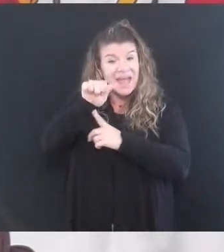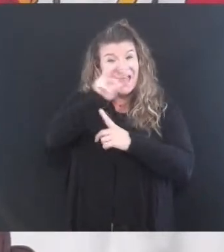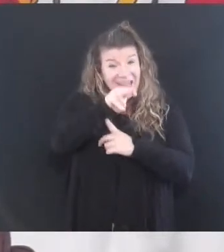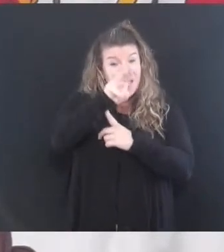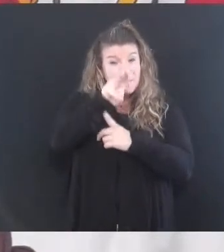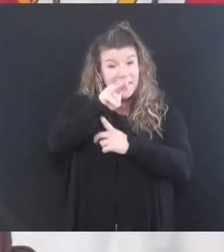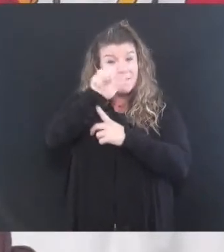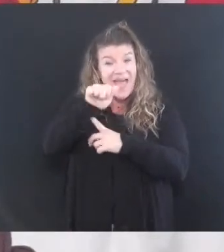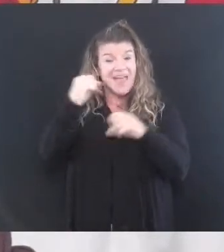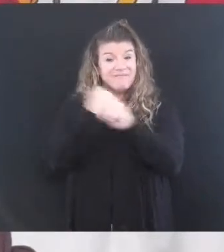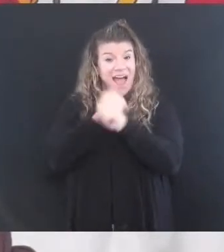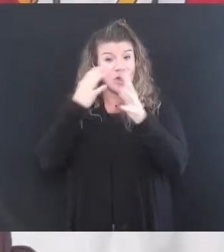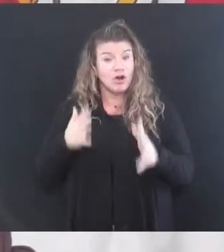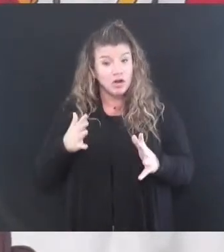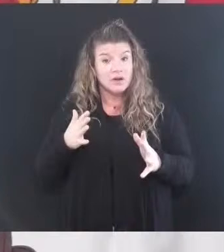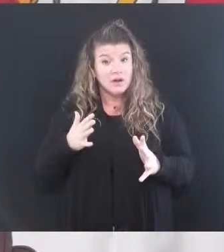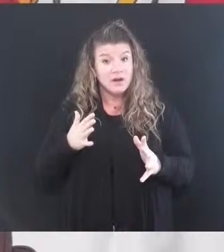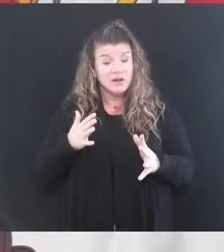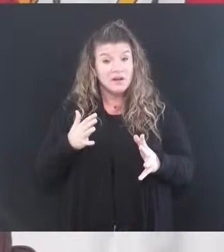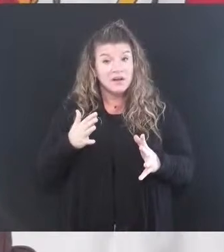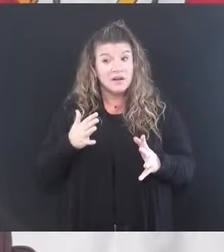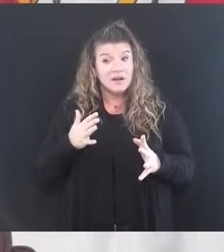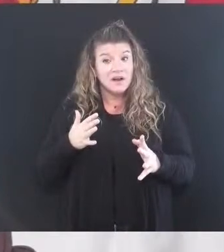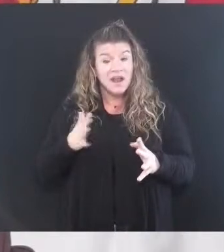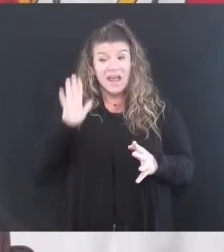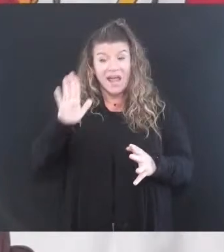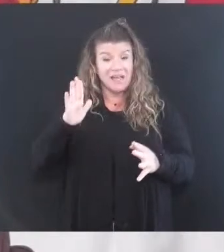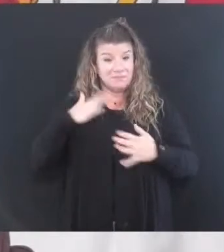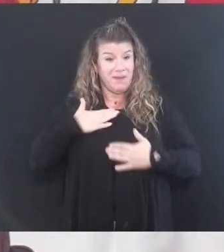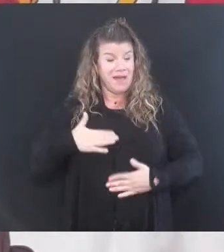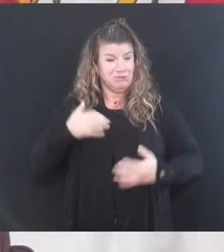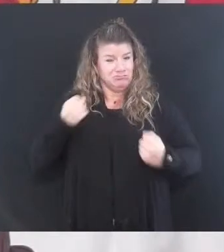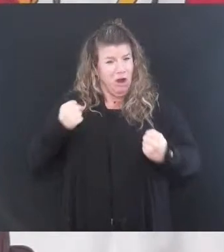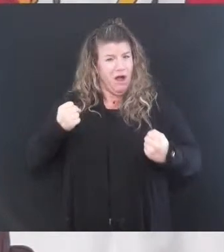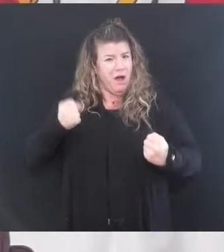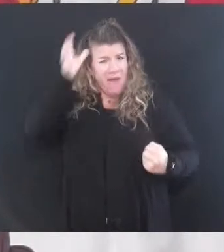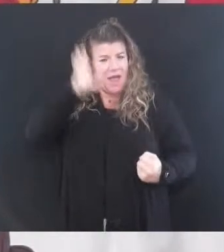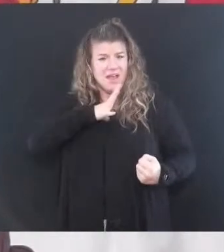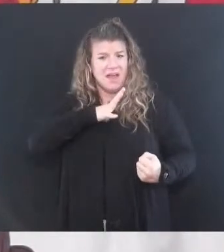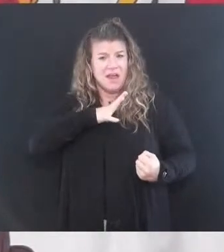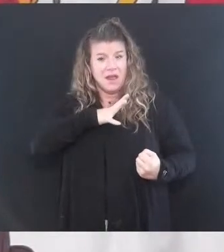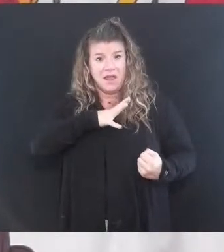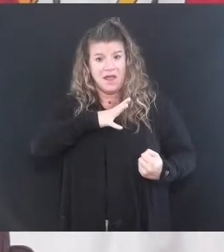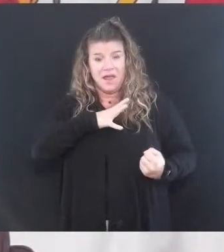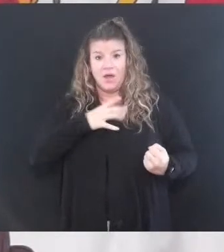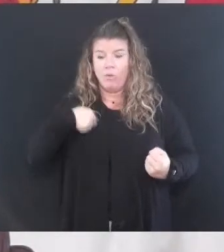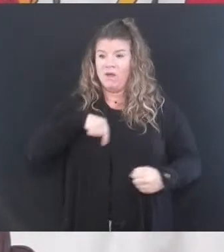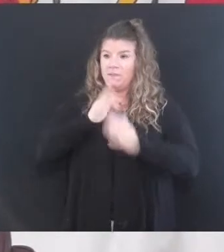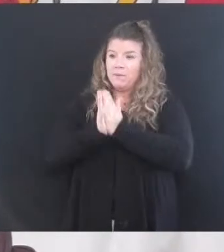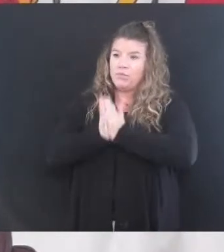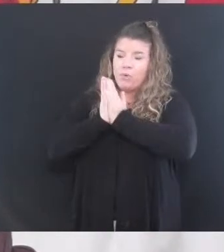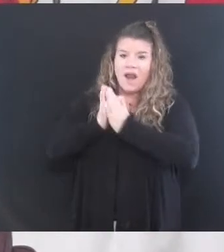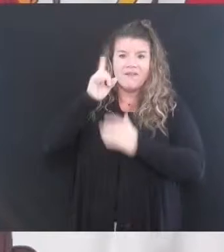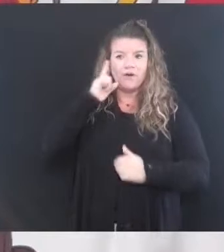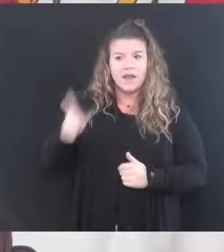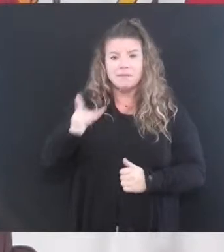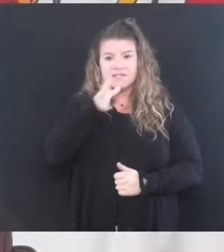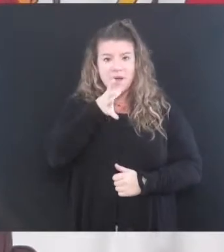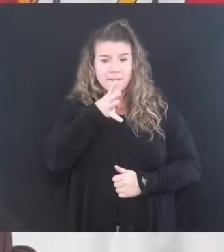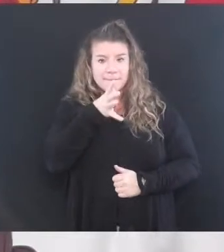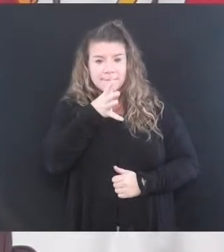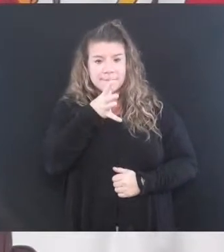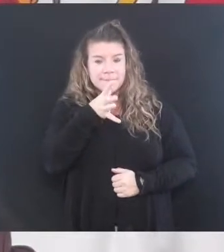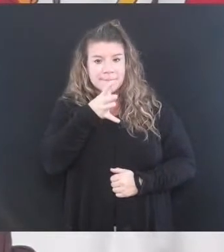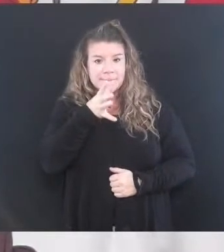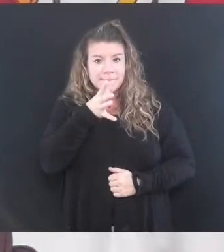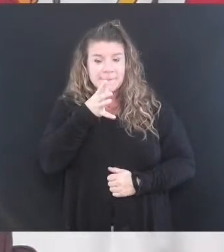MMA fighter with all the strength in the world, and how many prayers we've said for him and his mom,